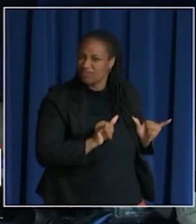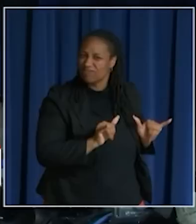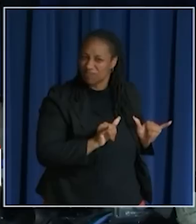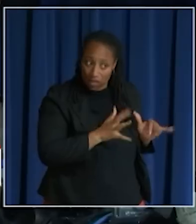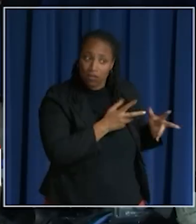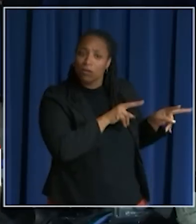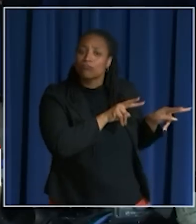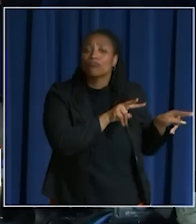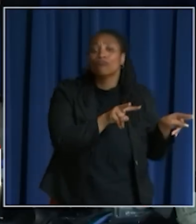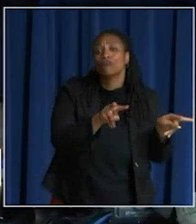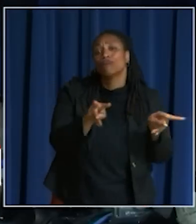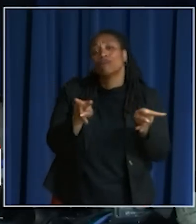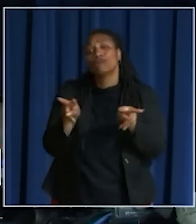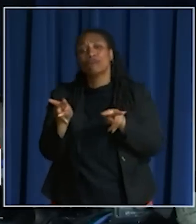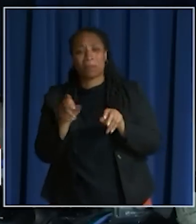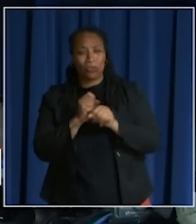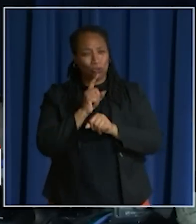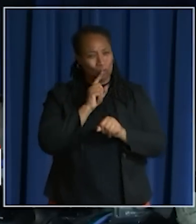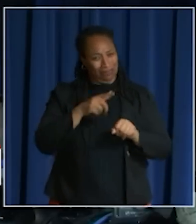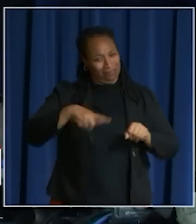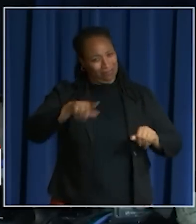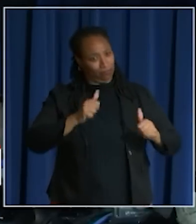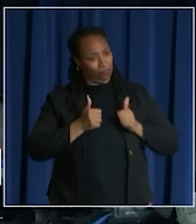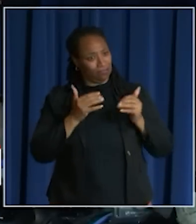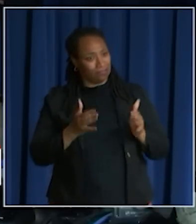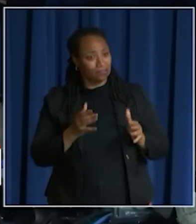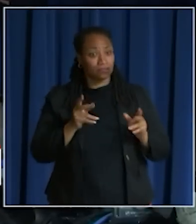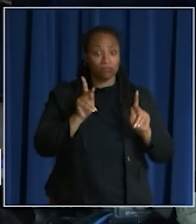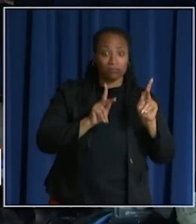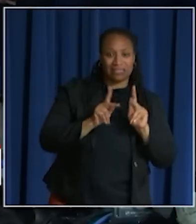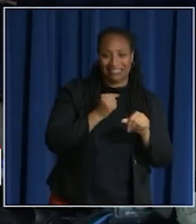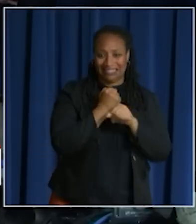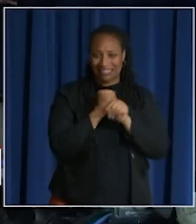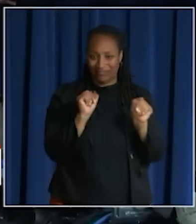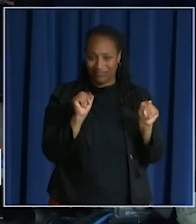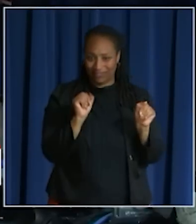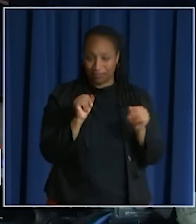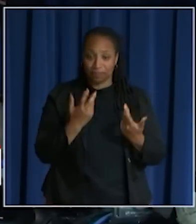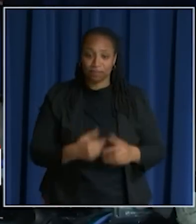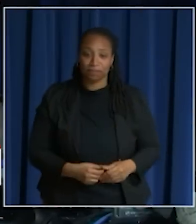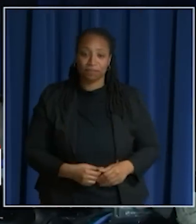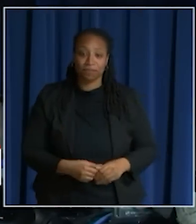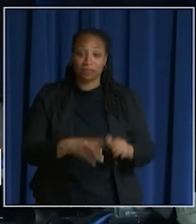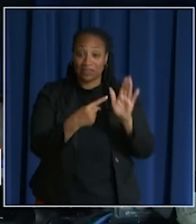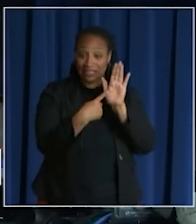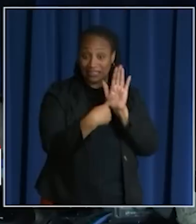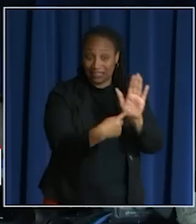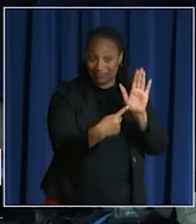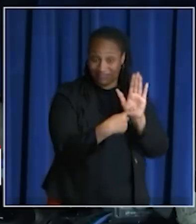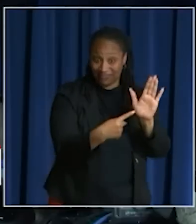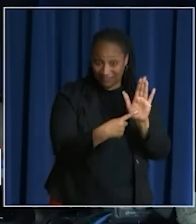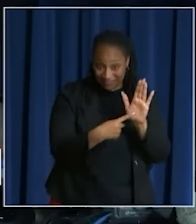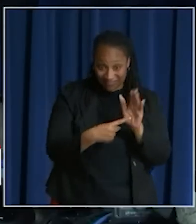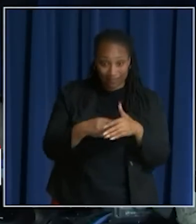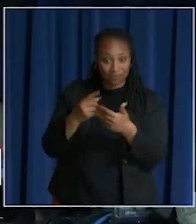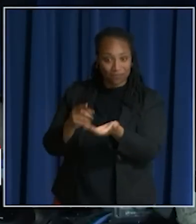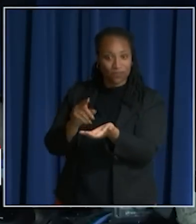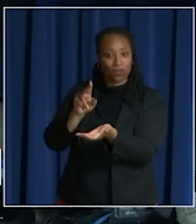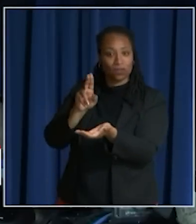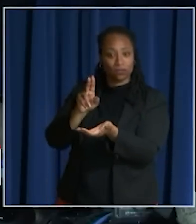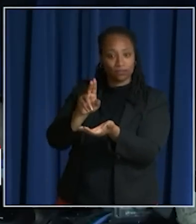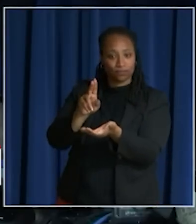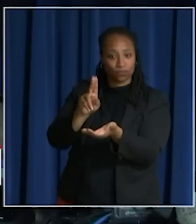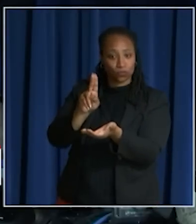go forth. We have our drug-free zones where we also align our federal partners in those spaces as well as our juvenile